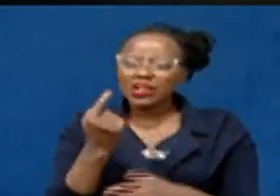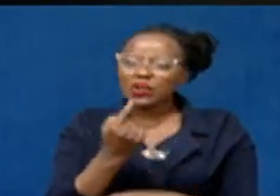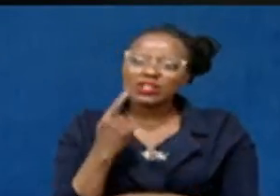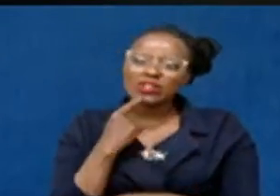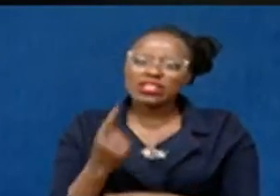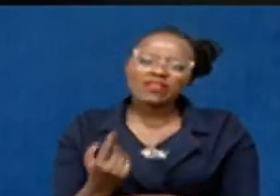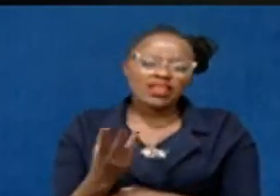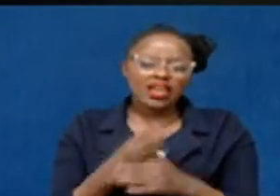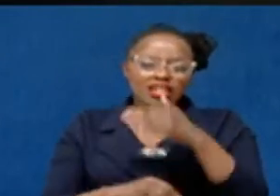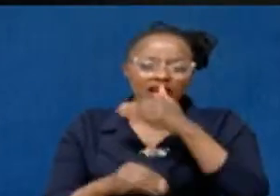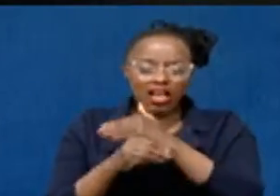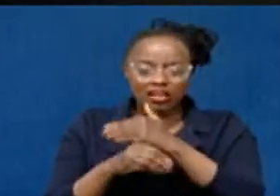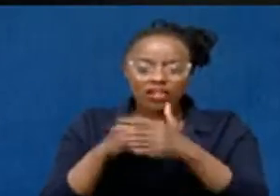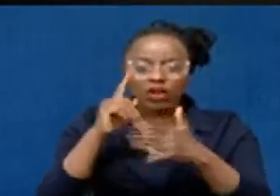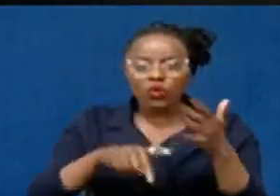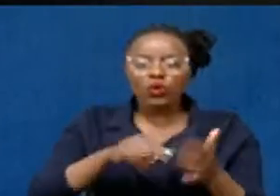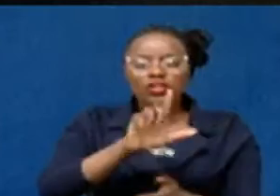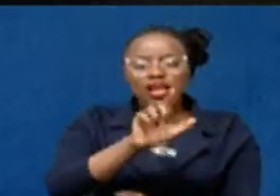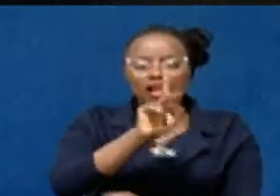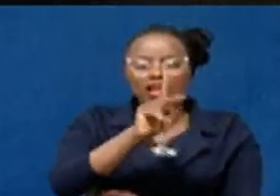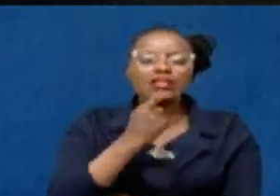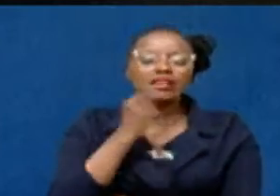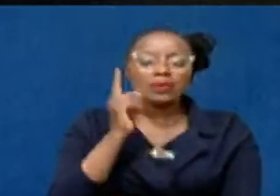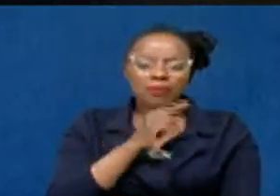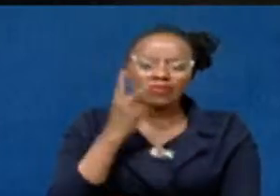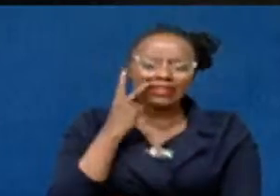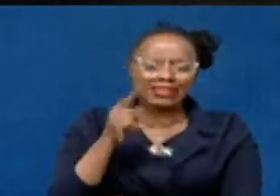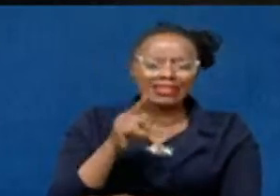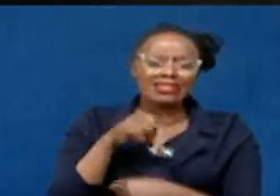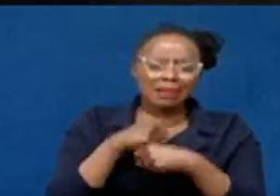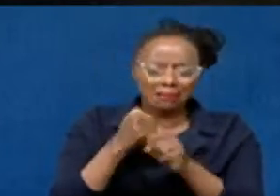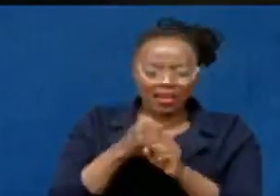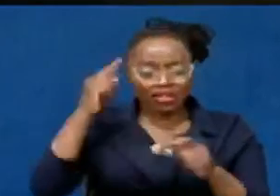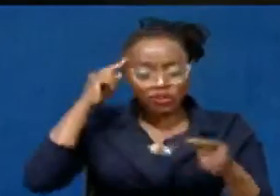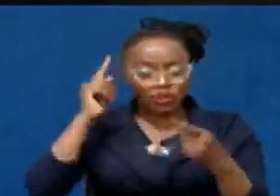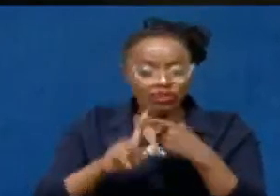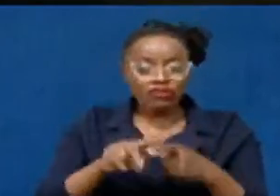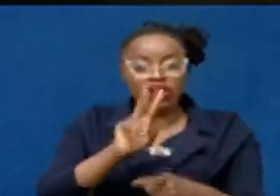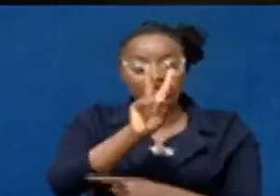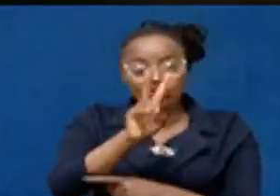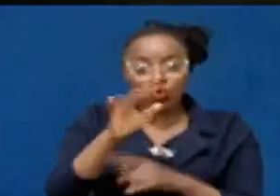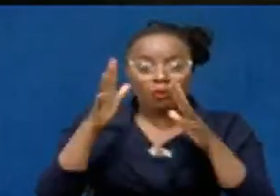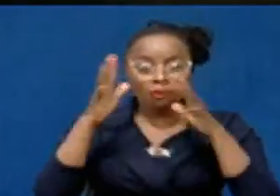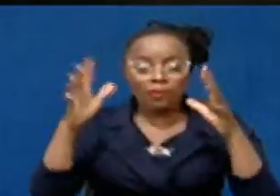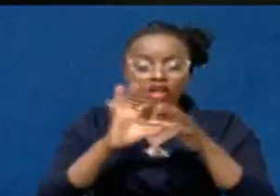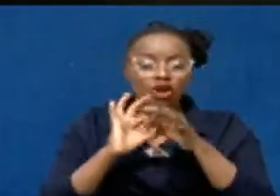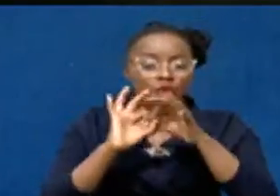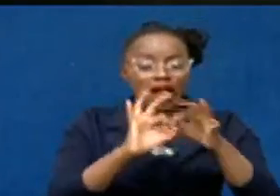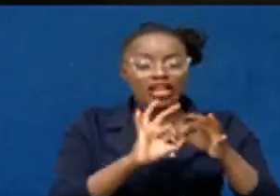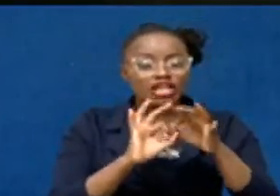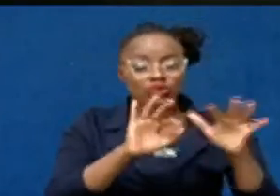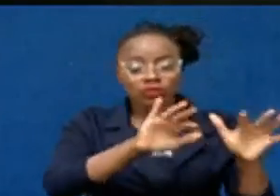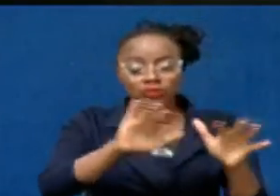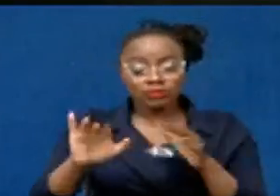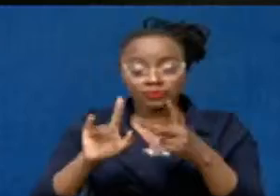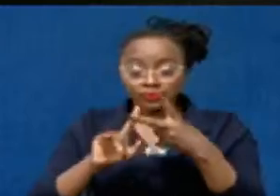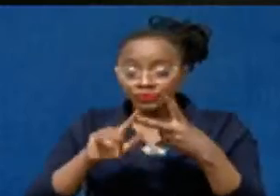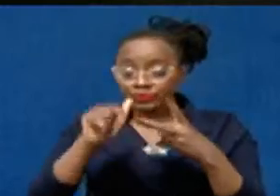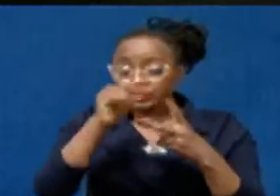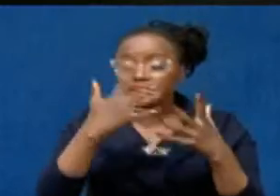say, to add on to what Lina said, that this is all looking very choreographed towards having 2 big formations. The other thing I wanted to say that